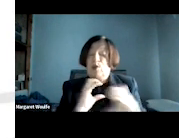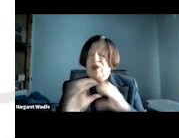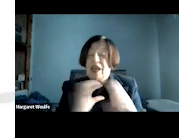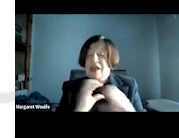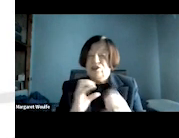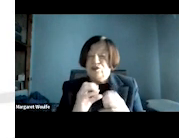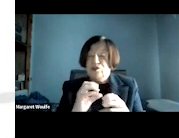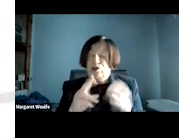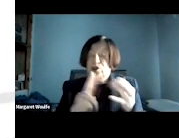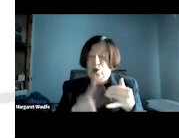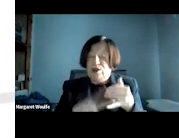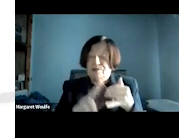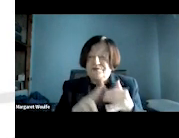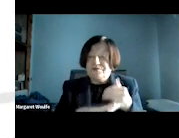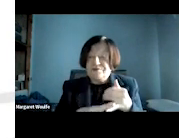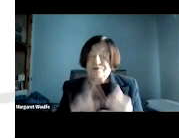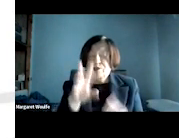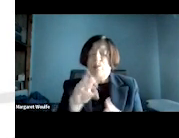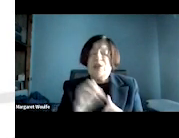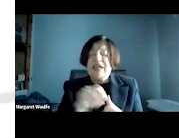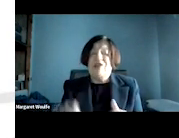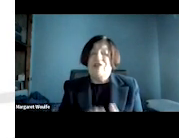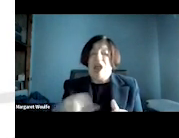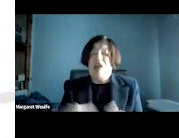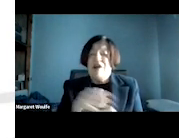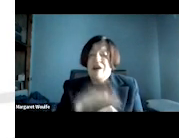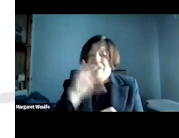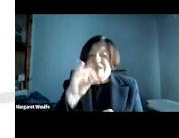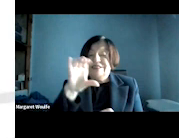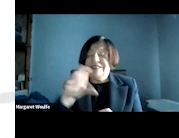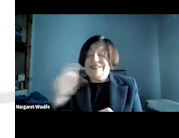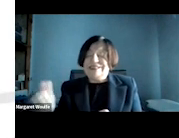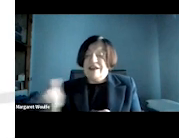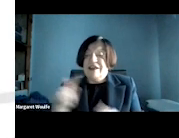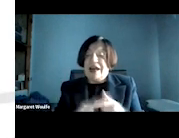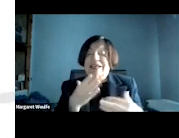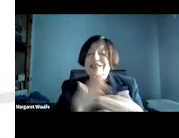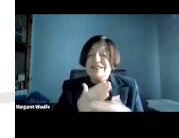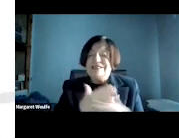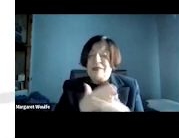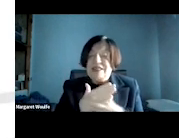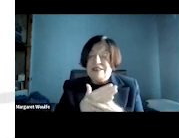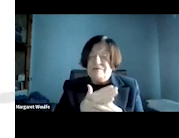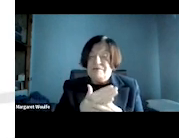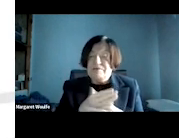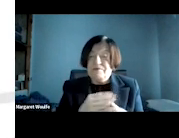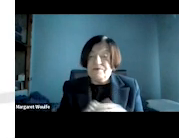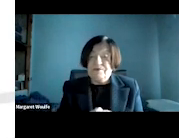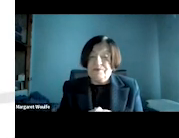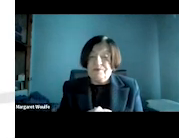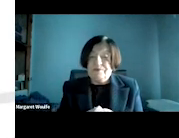Telecommunications Union, particularly in the whole area of ICT and accessibility.